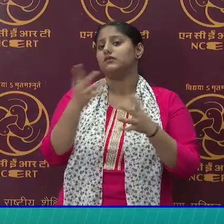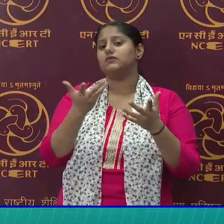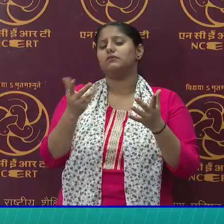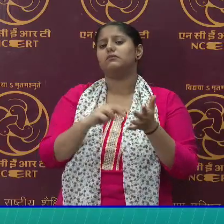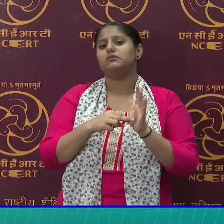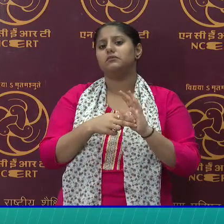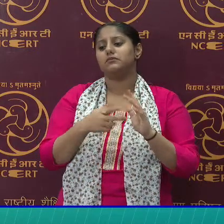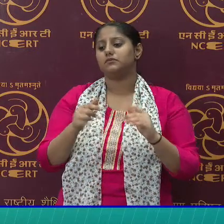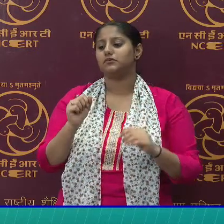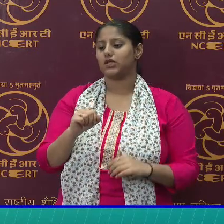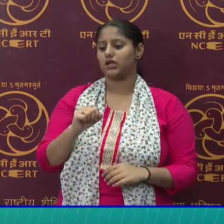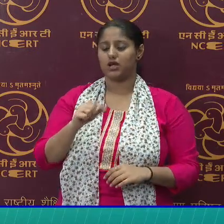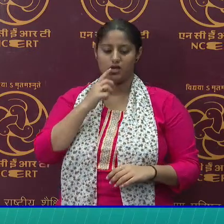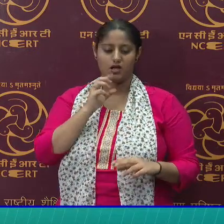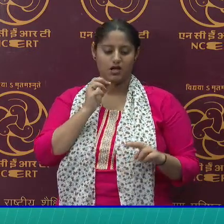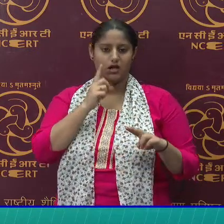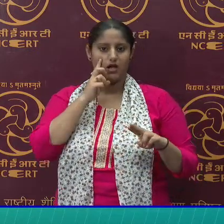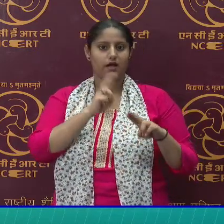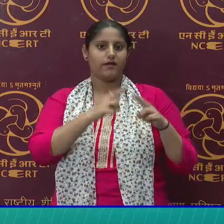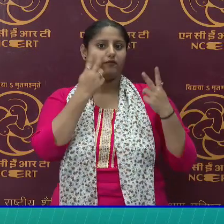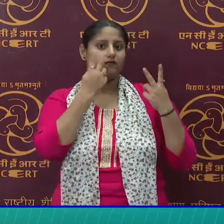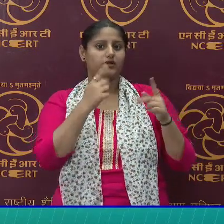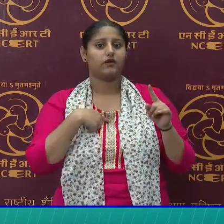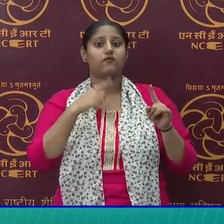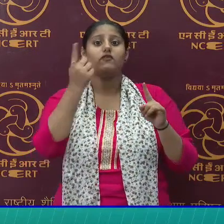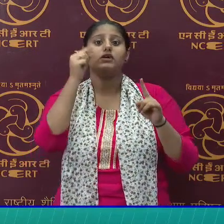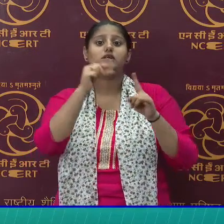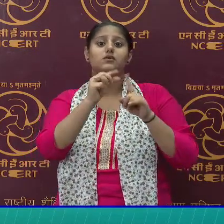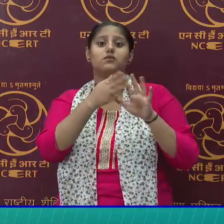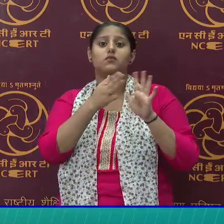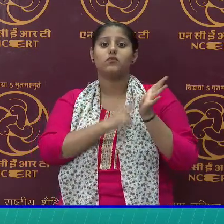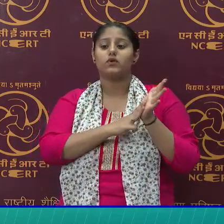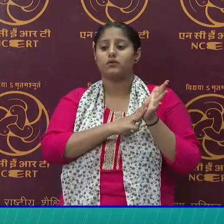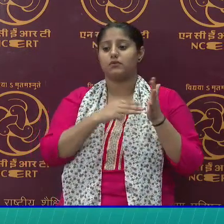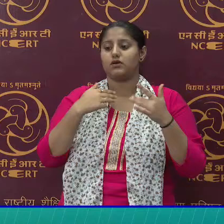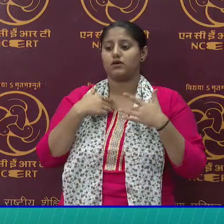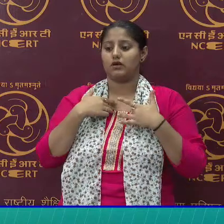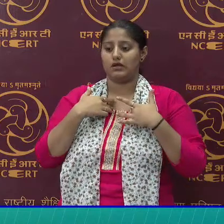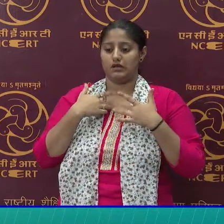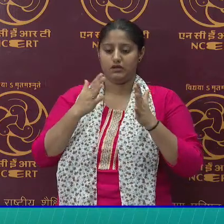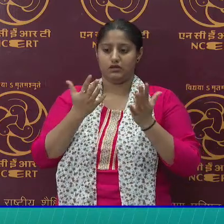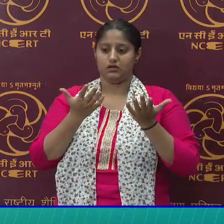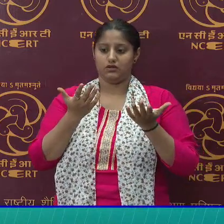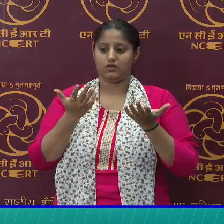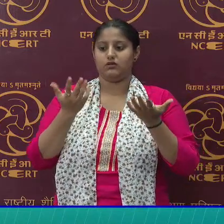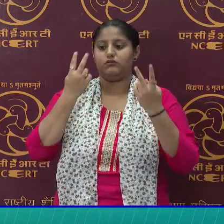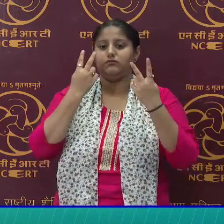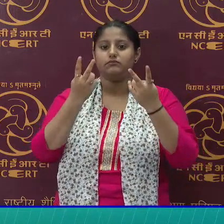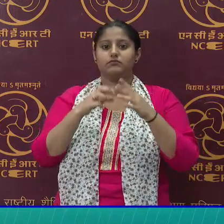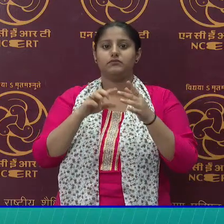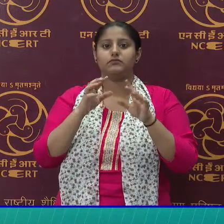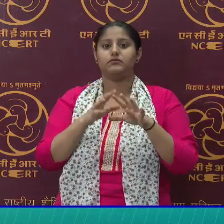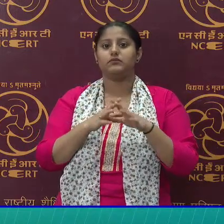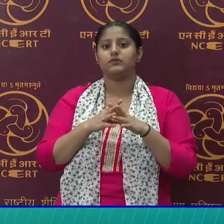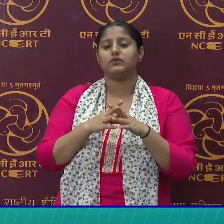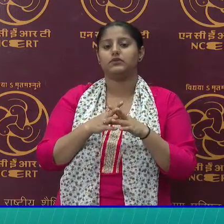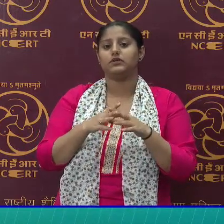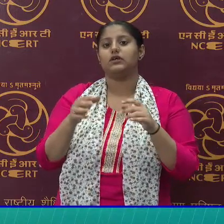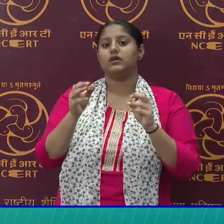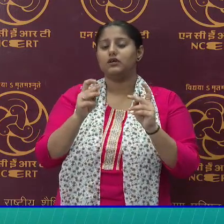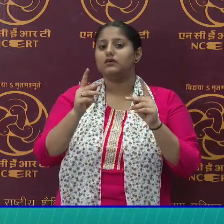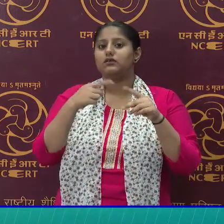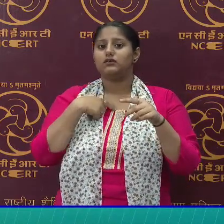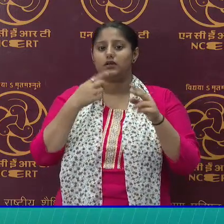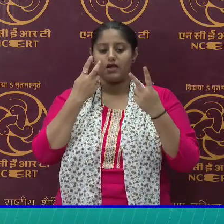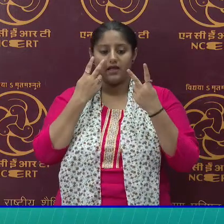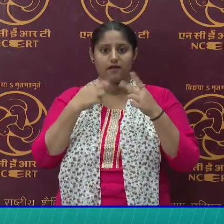Yes. If you see the very first poem, Together We Can, which I noticed that you were looking at, twice or thrice,